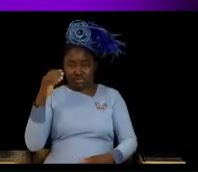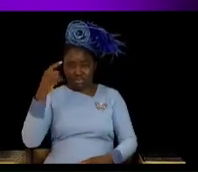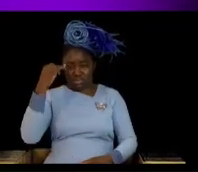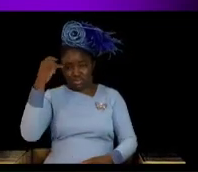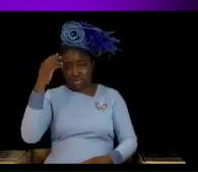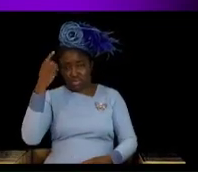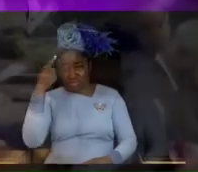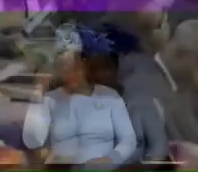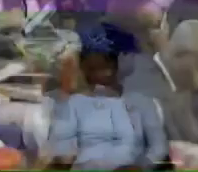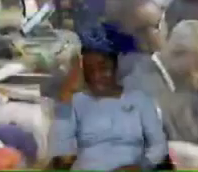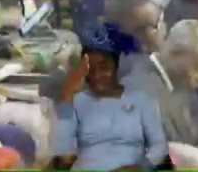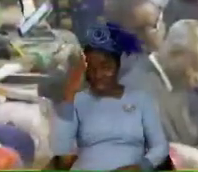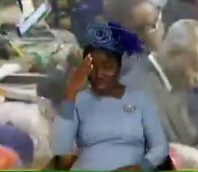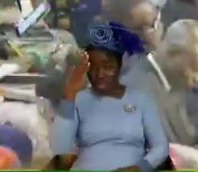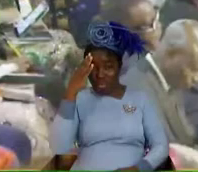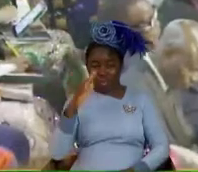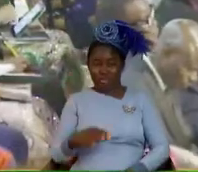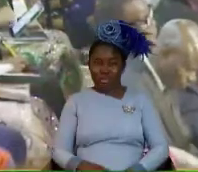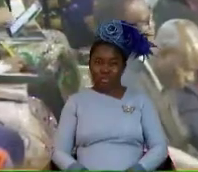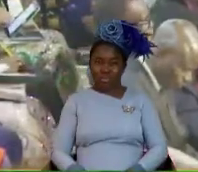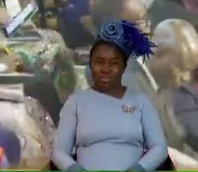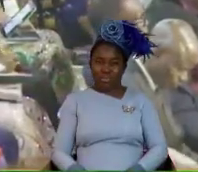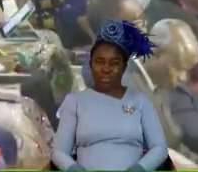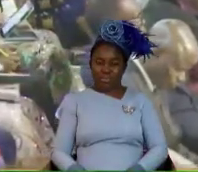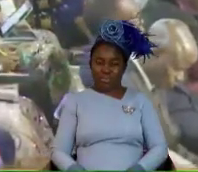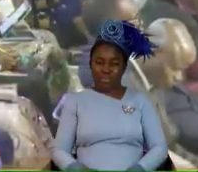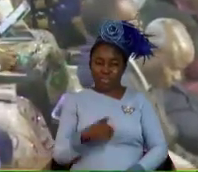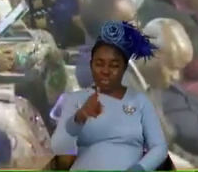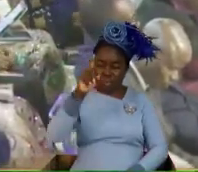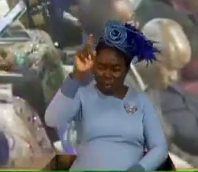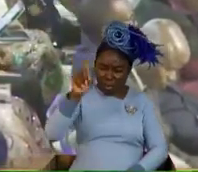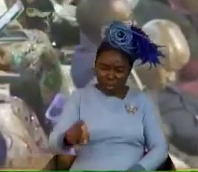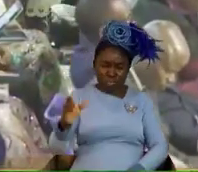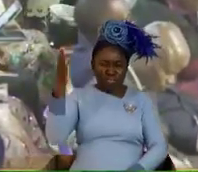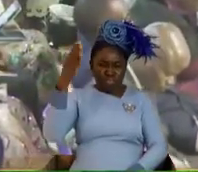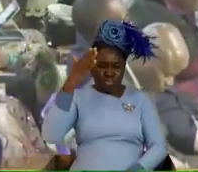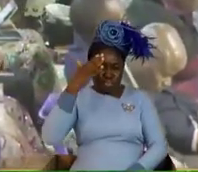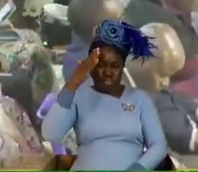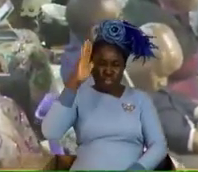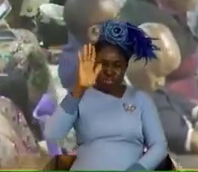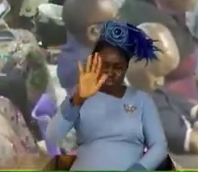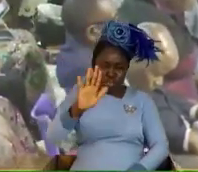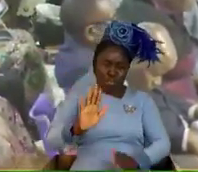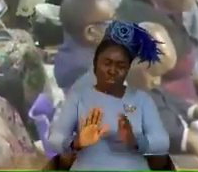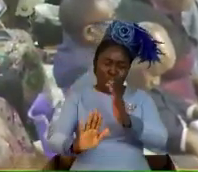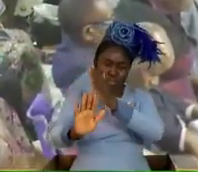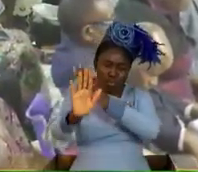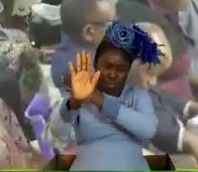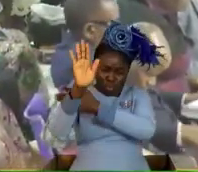you must know your God. That's the first point.